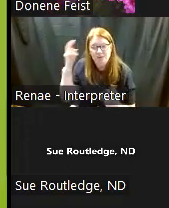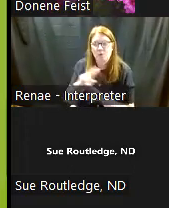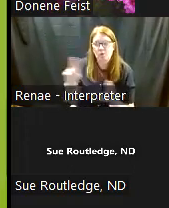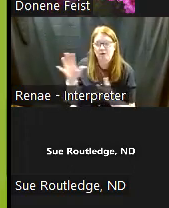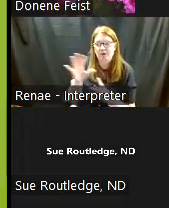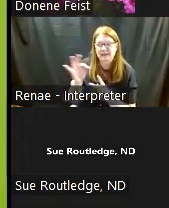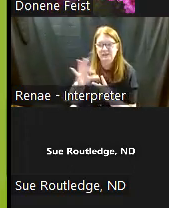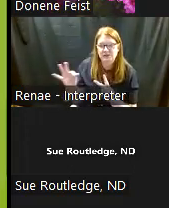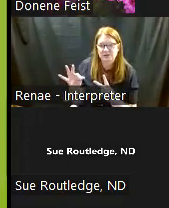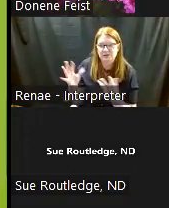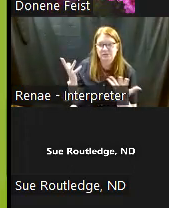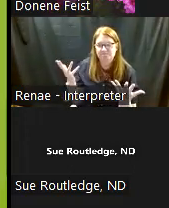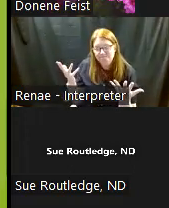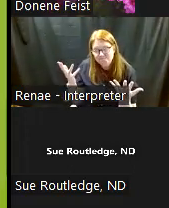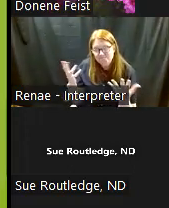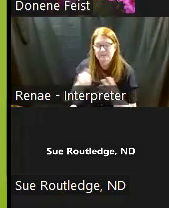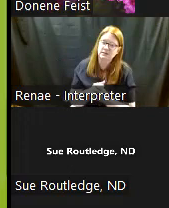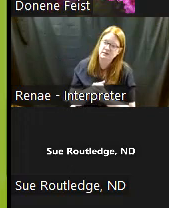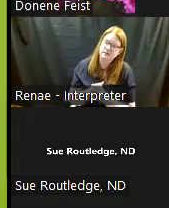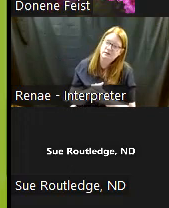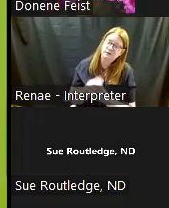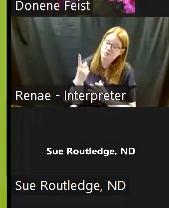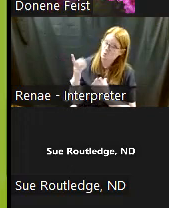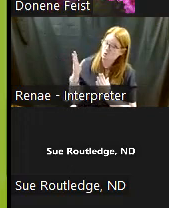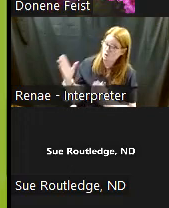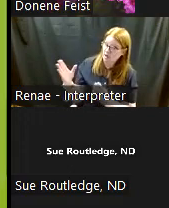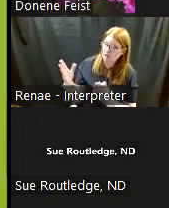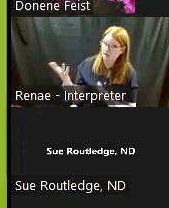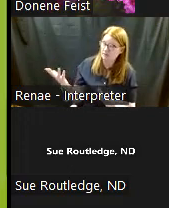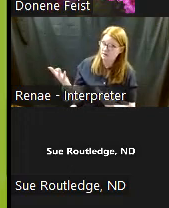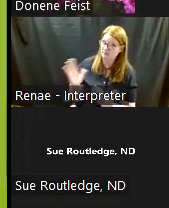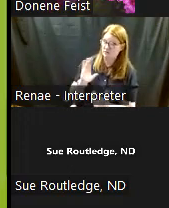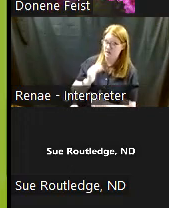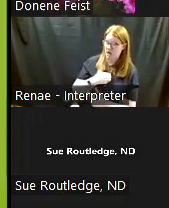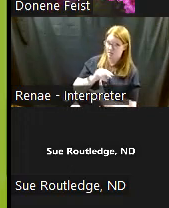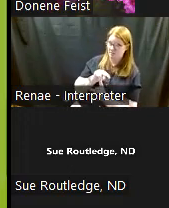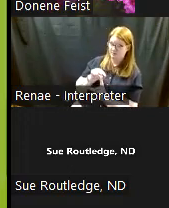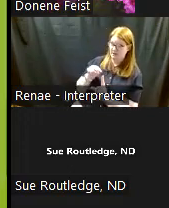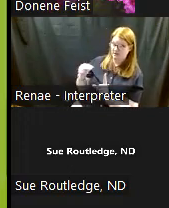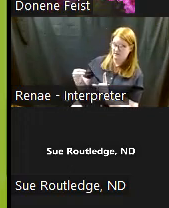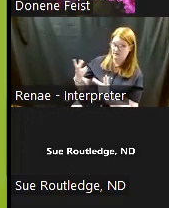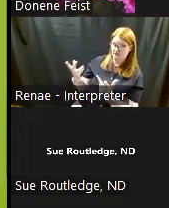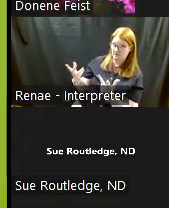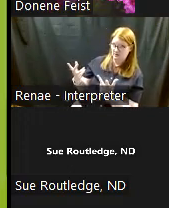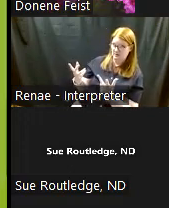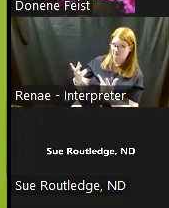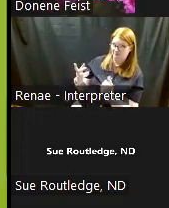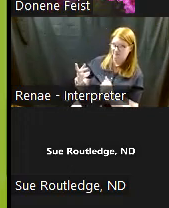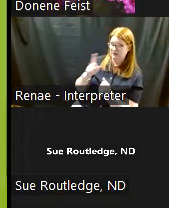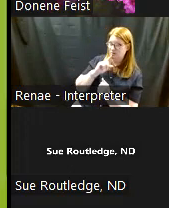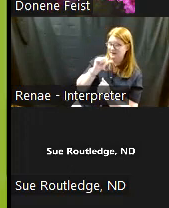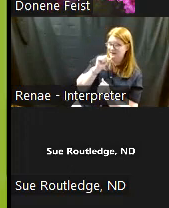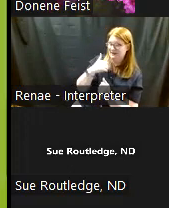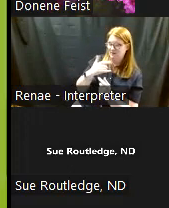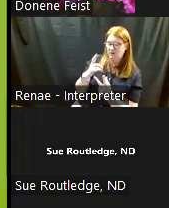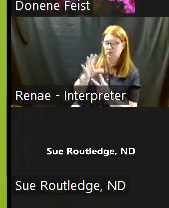choose. That is one method, or that's one way to think about it. But from our perspective, that doesn't really give you the choice or your child